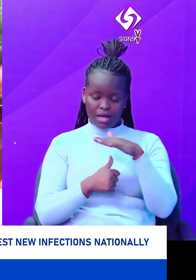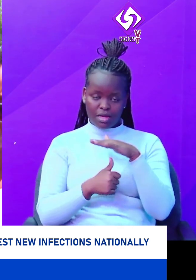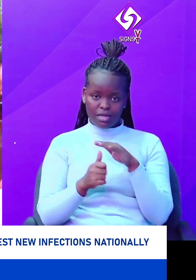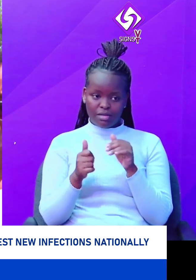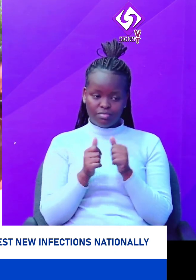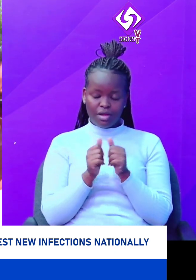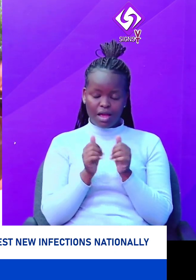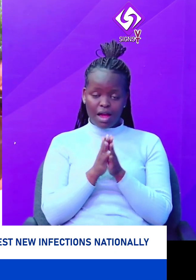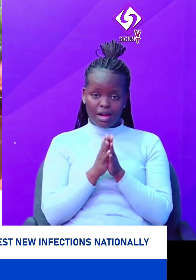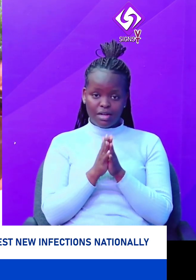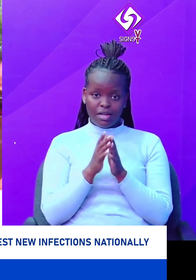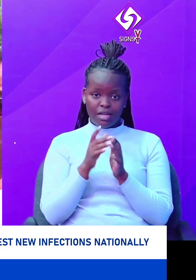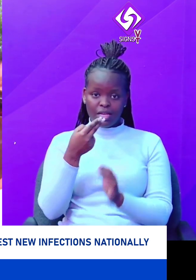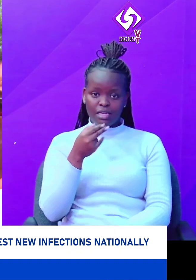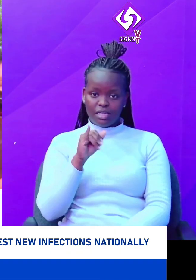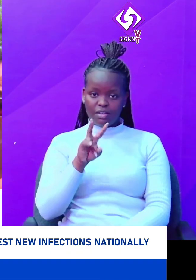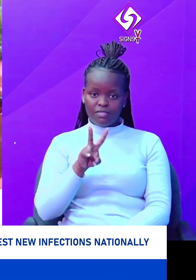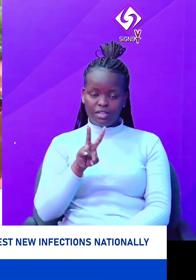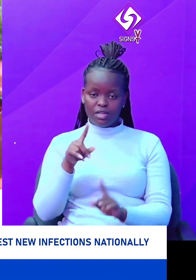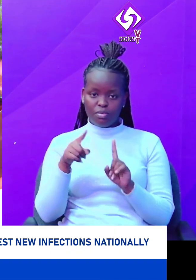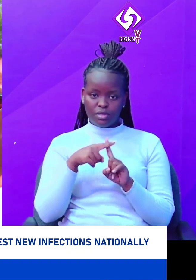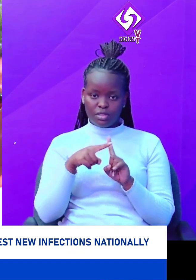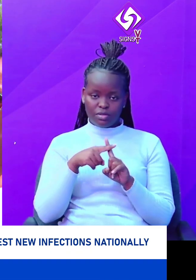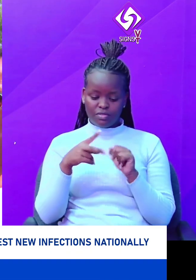positive are